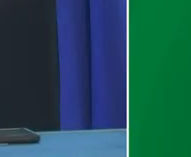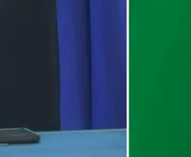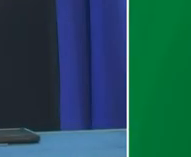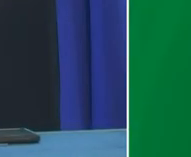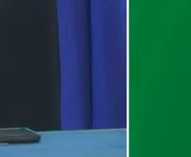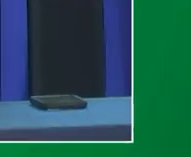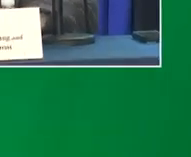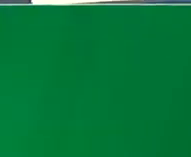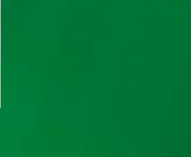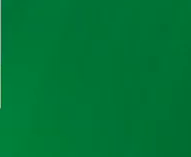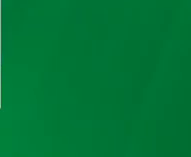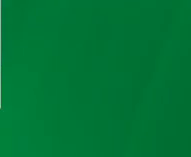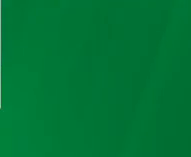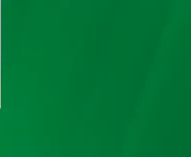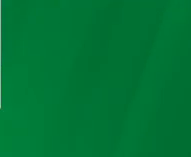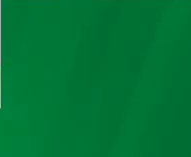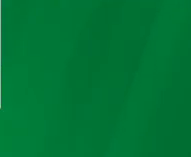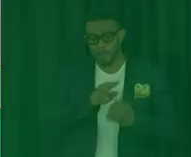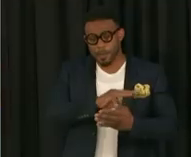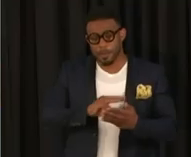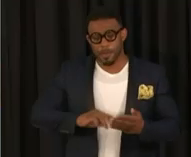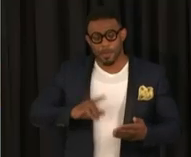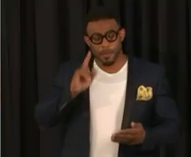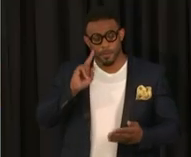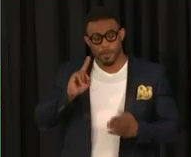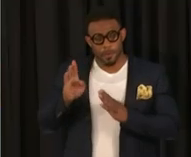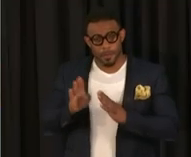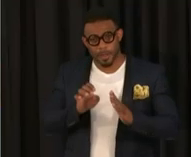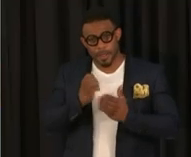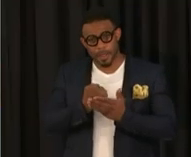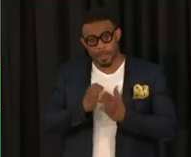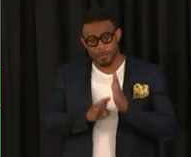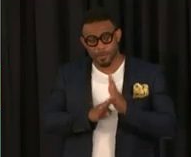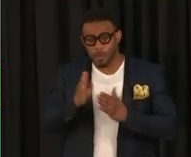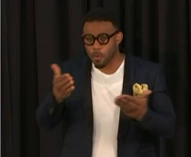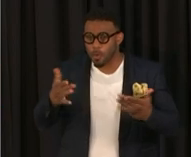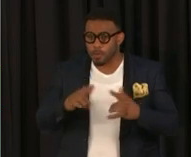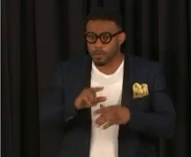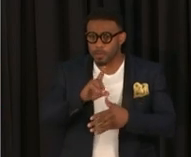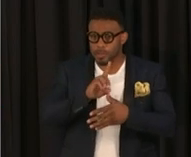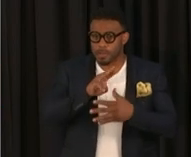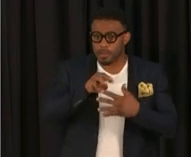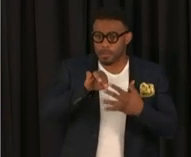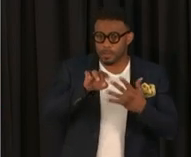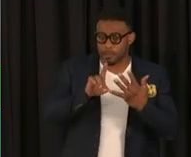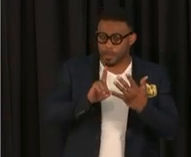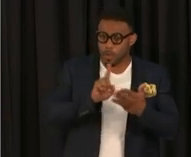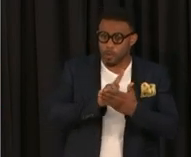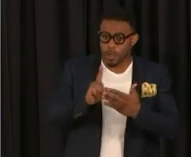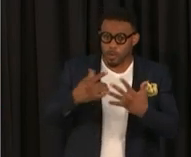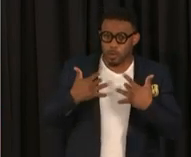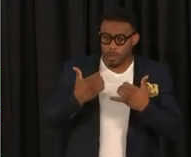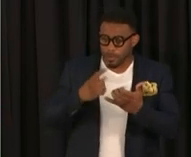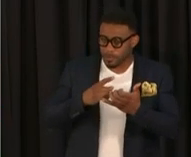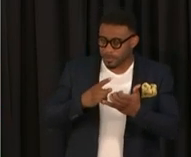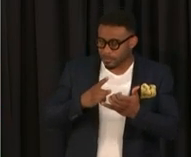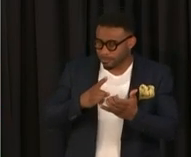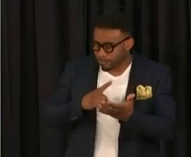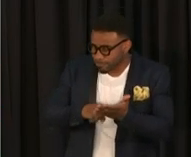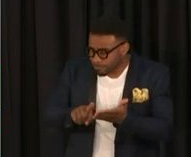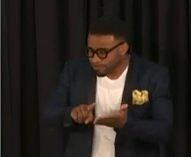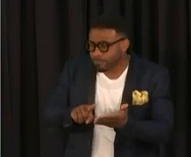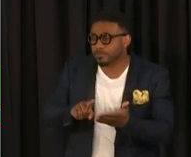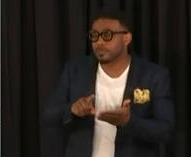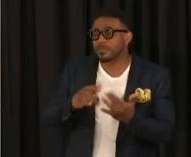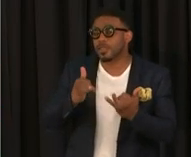Good afternoon. I'm John Falcicchio, Deputy Mayor for Planning and Economic Development, and welcome to the DMPED Weekly Recovery Check-In.